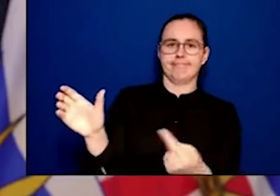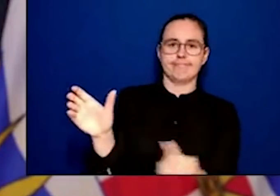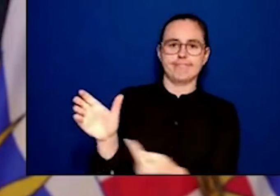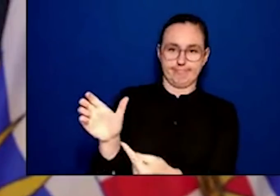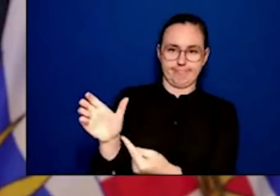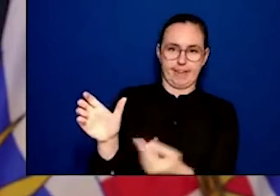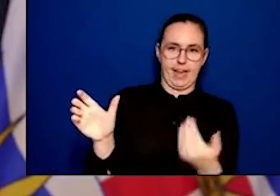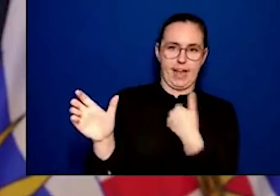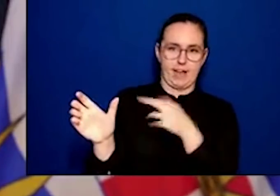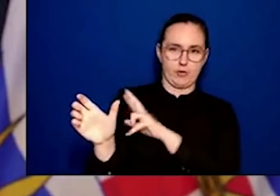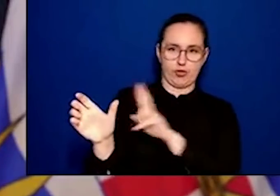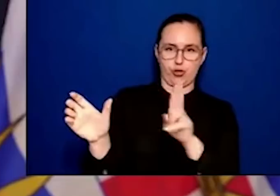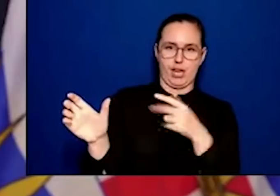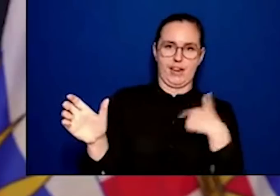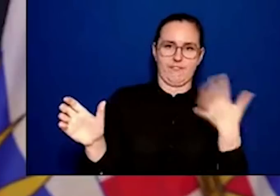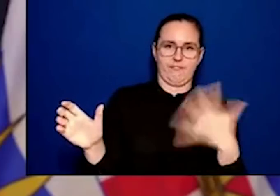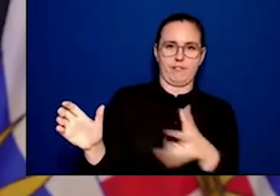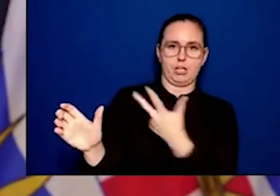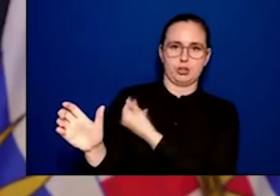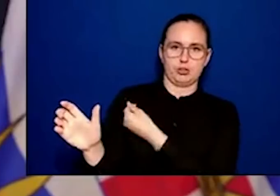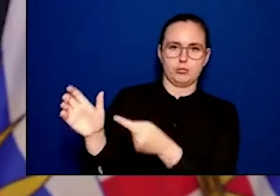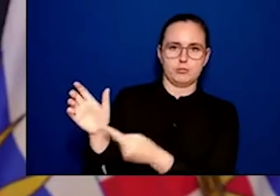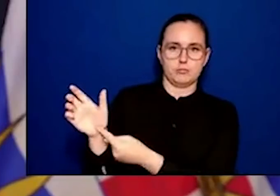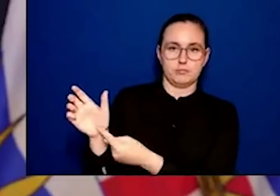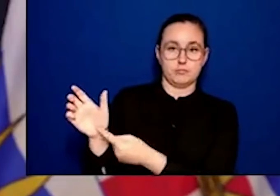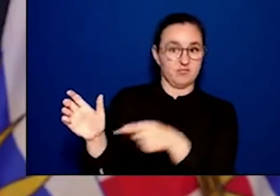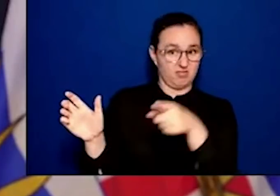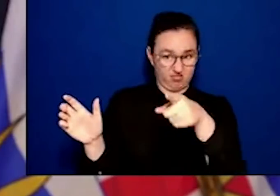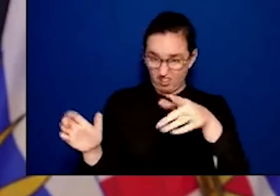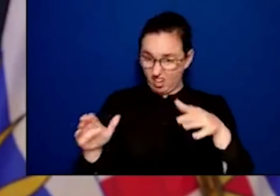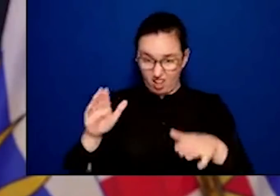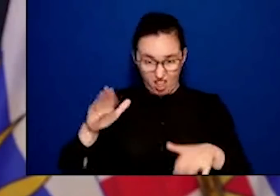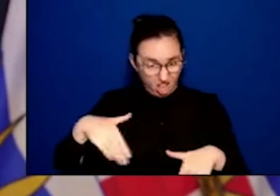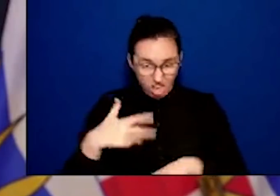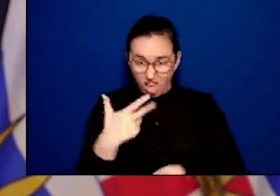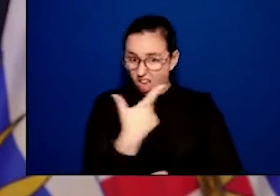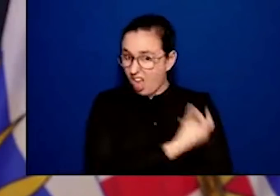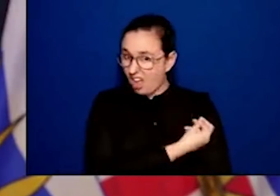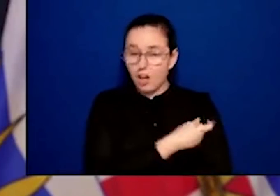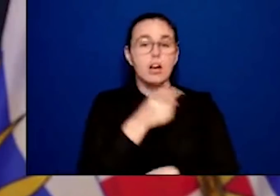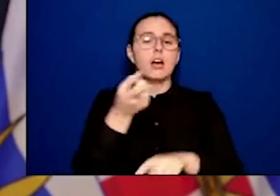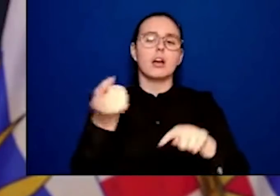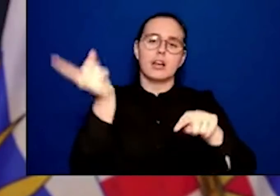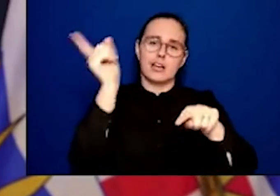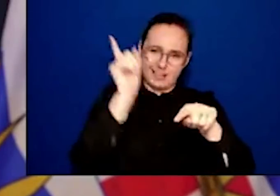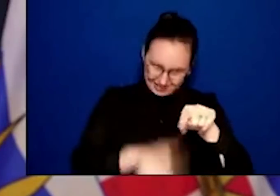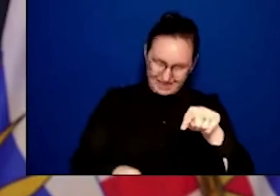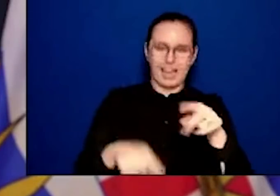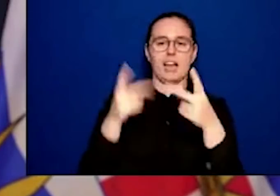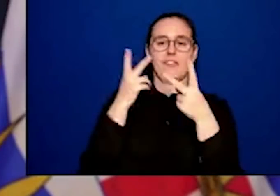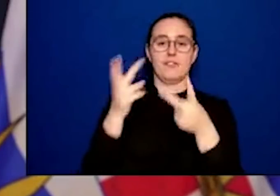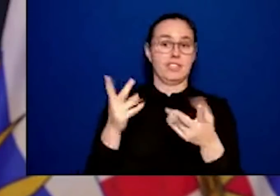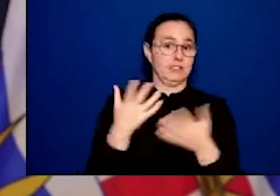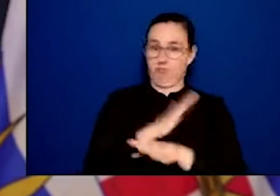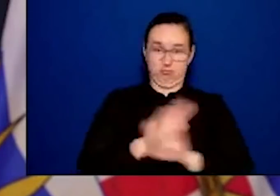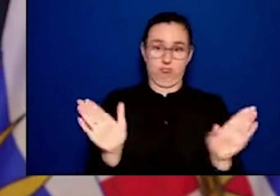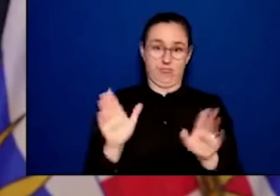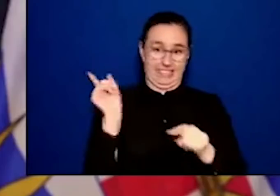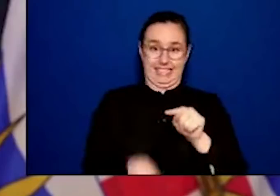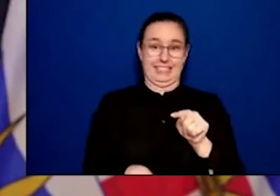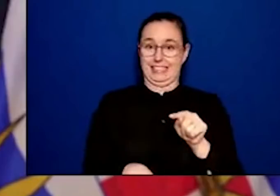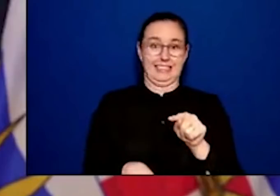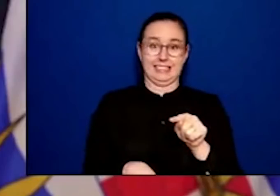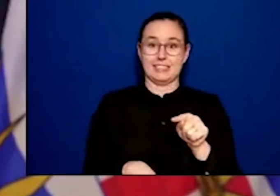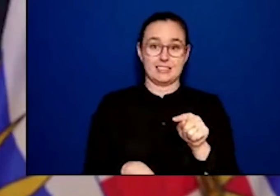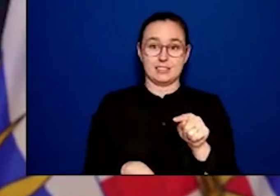who are not fully vaccinated will not be able to visit in healthcare settings as we go into this time of increased